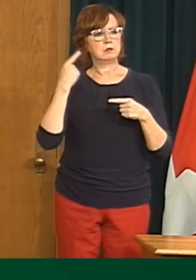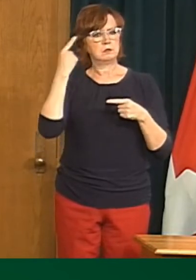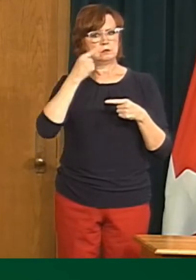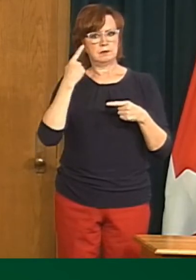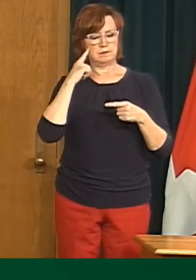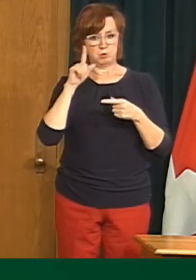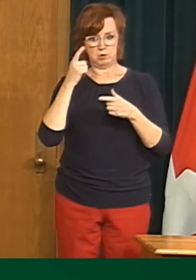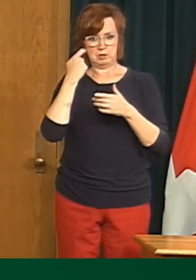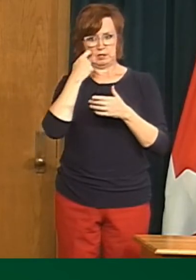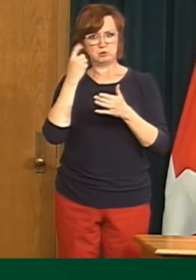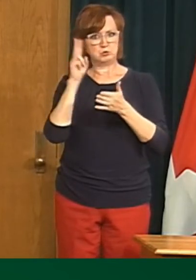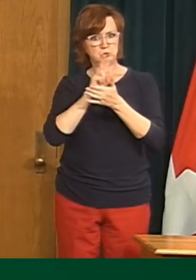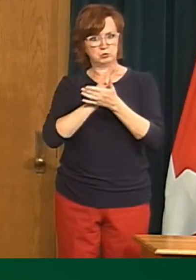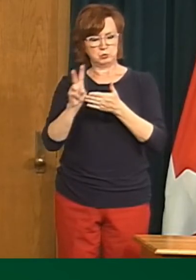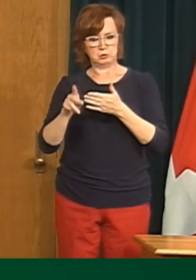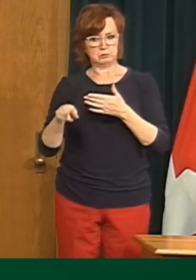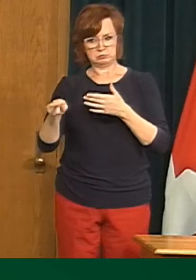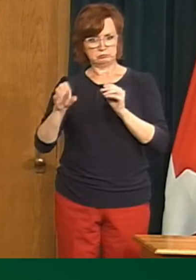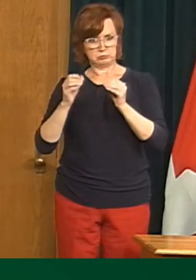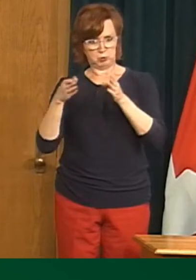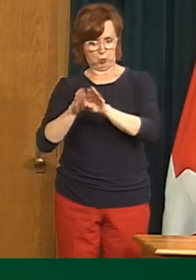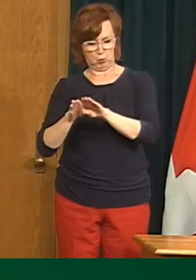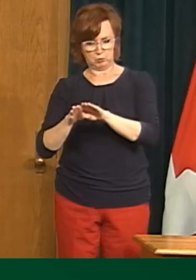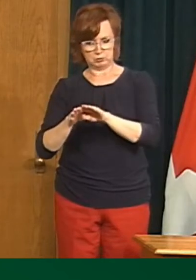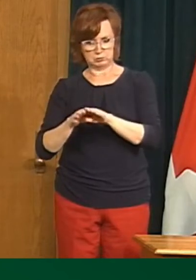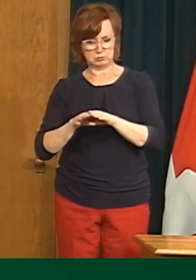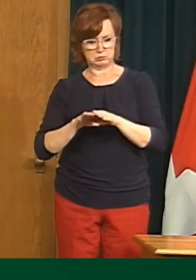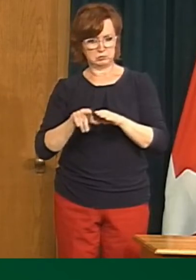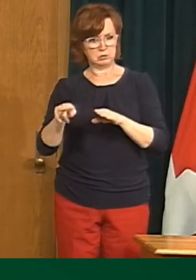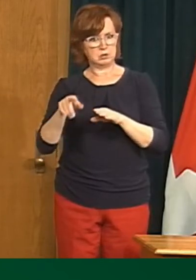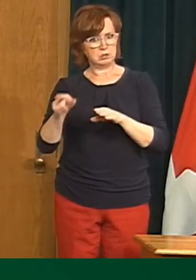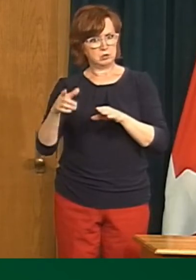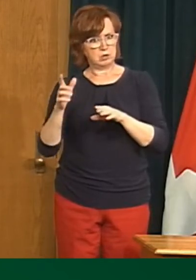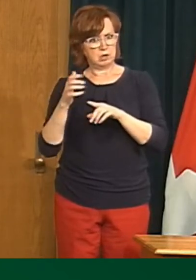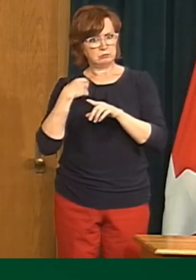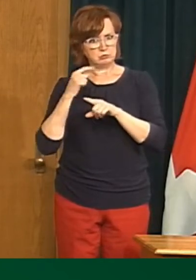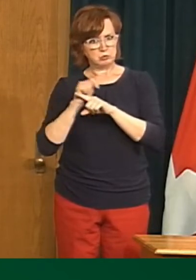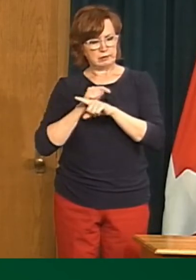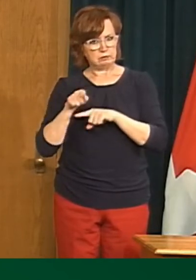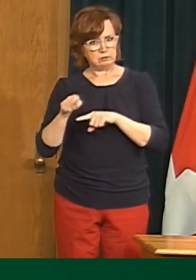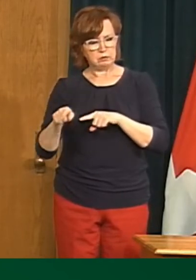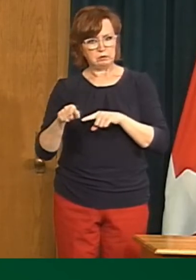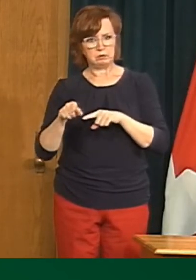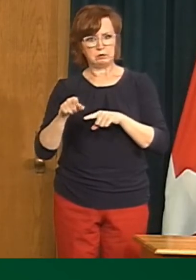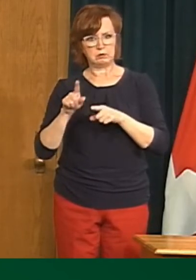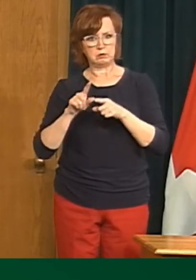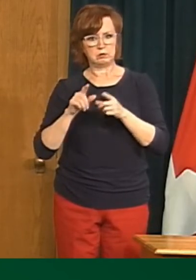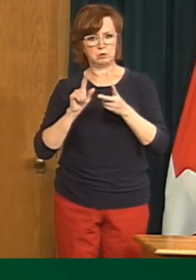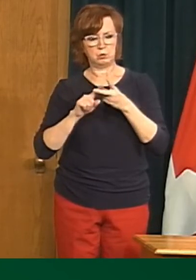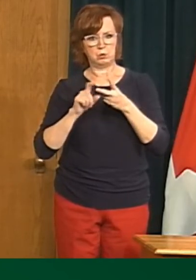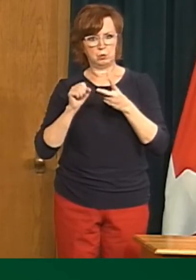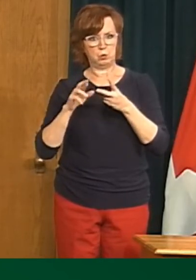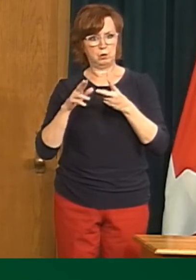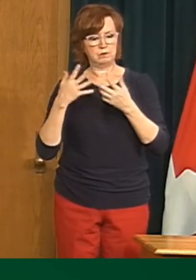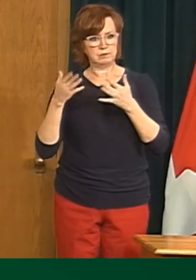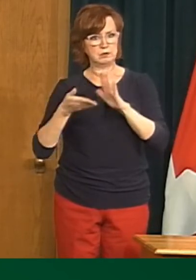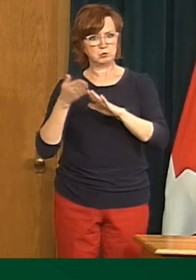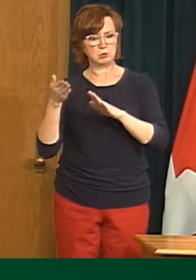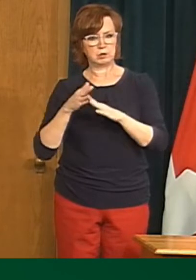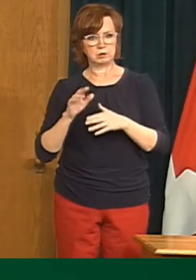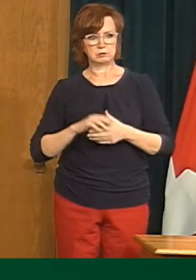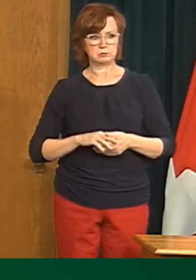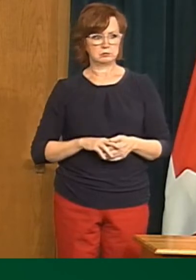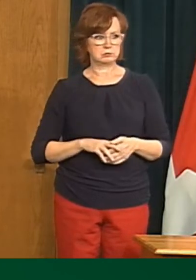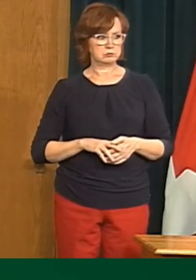these facilities? Has it purely just been training and cohorting, or have you been helping patients as it was intended to be?